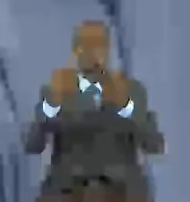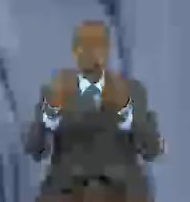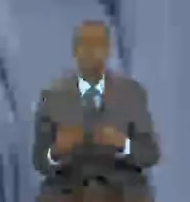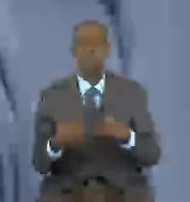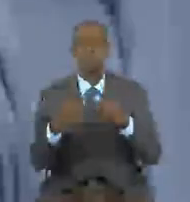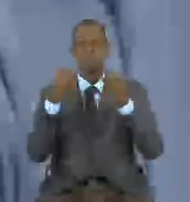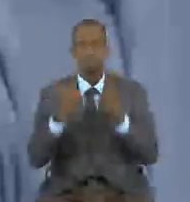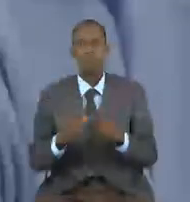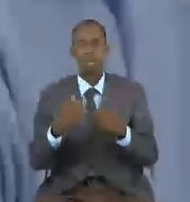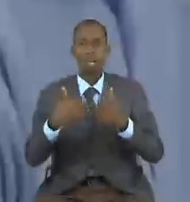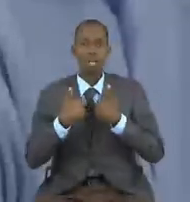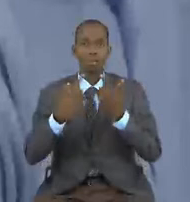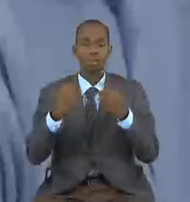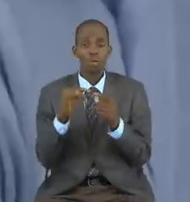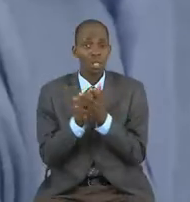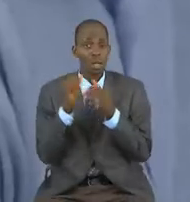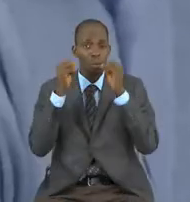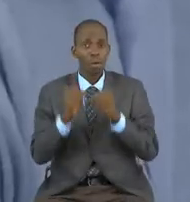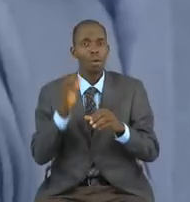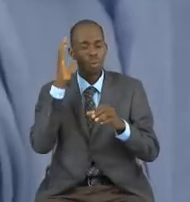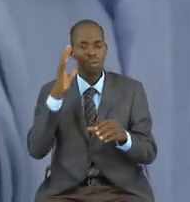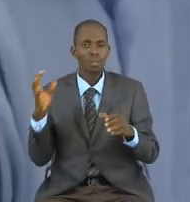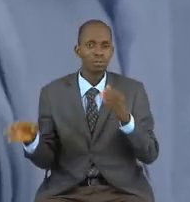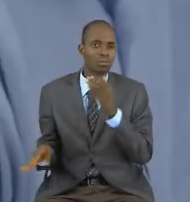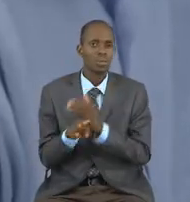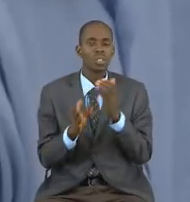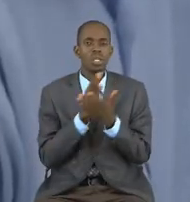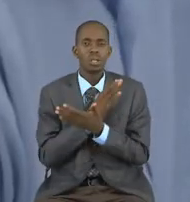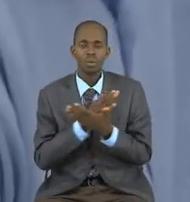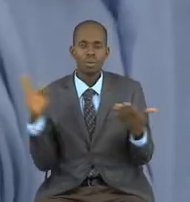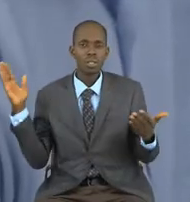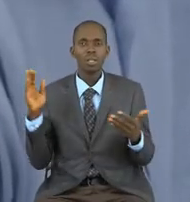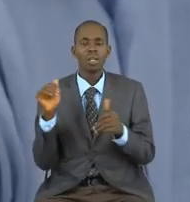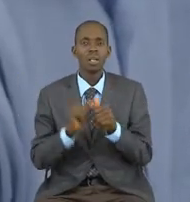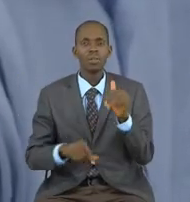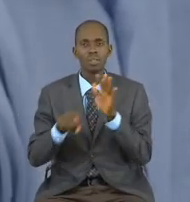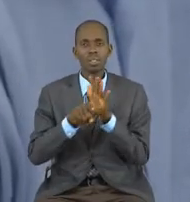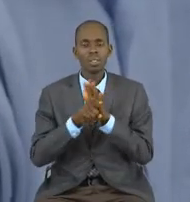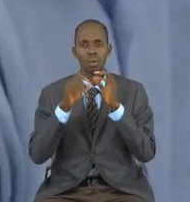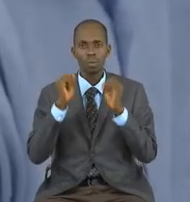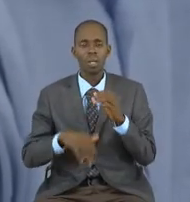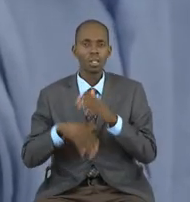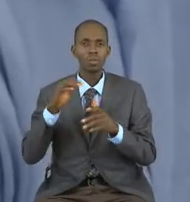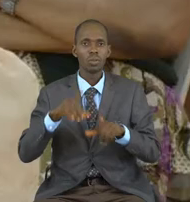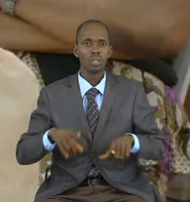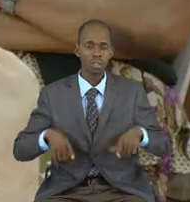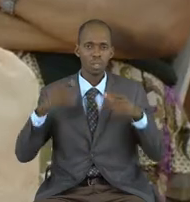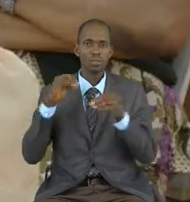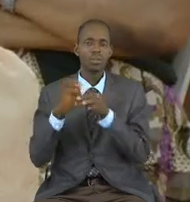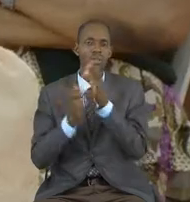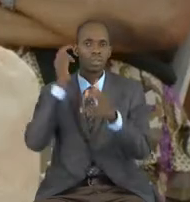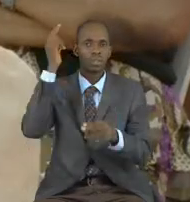power that will drive every other negative power. Drive them away at a moment of time in